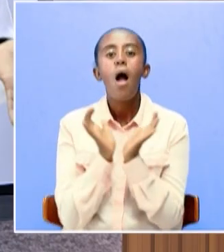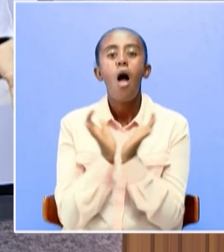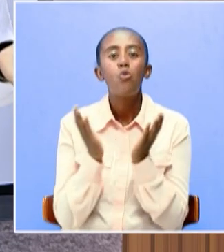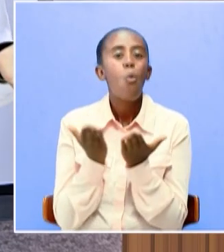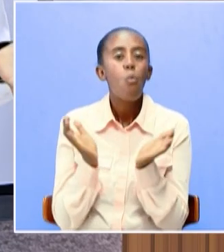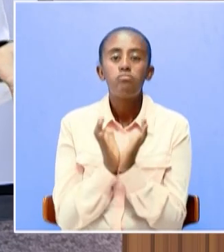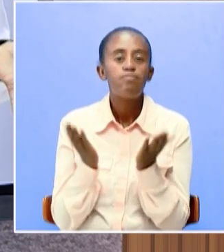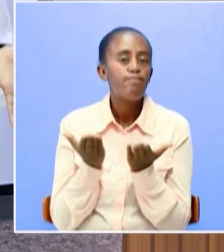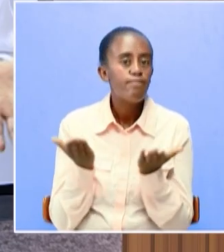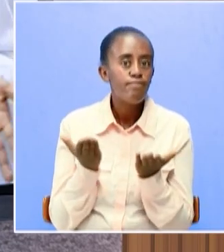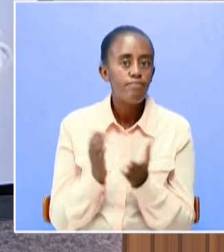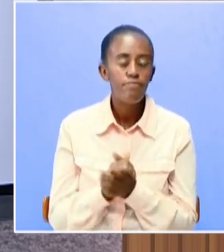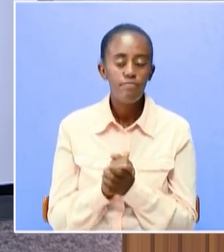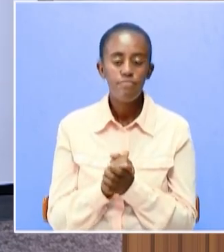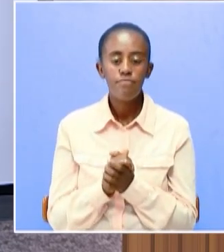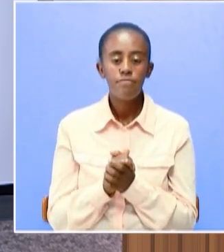please?